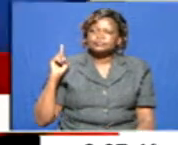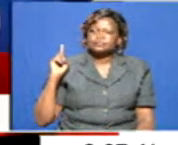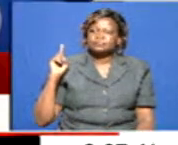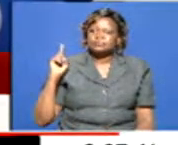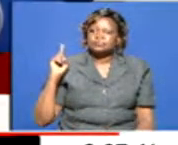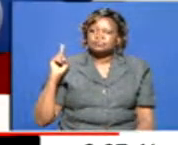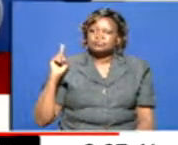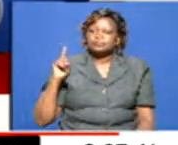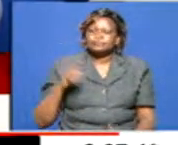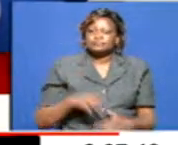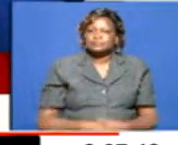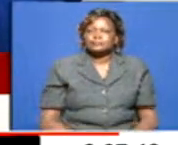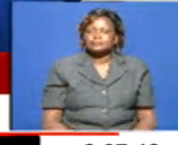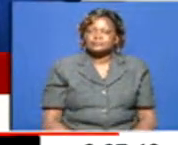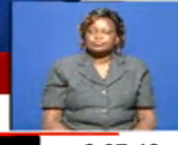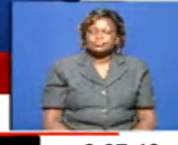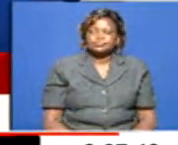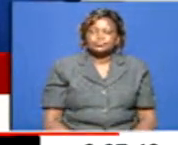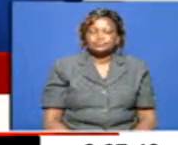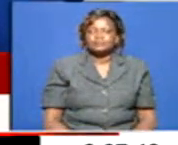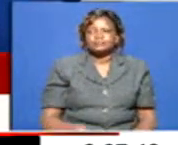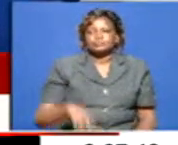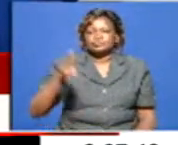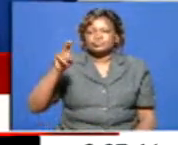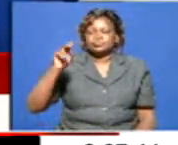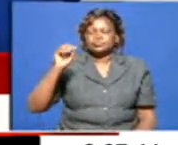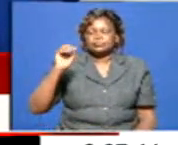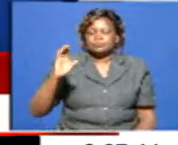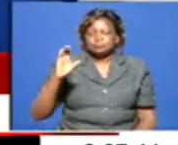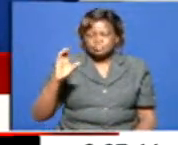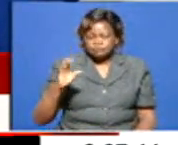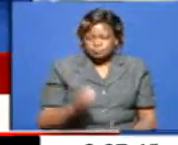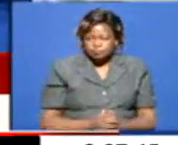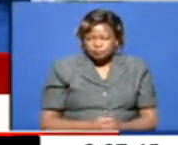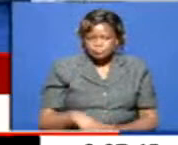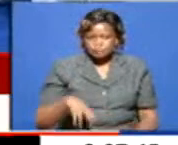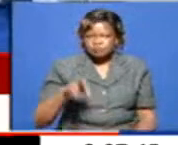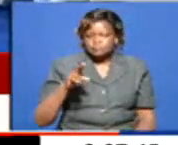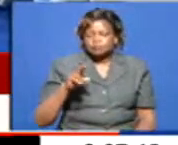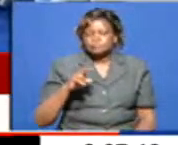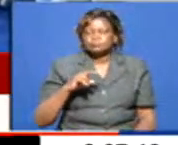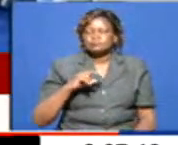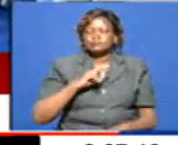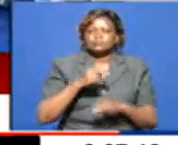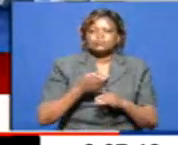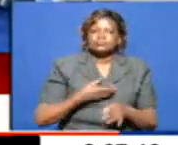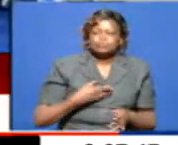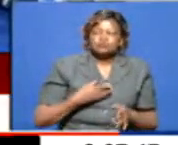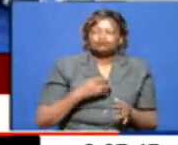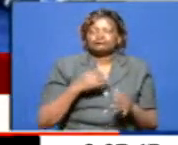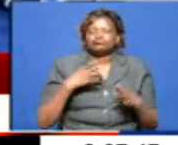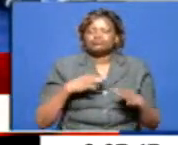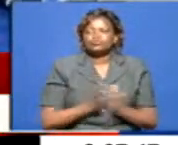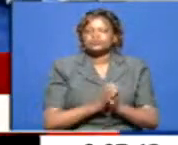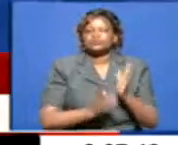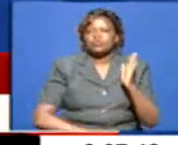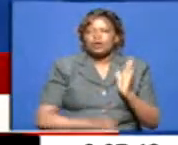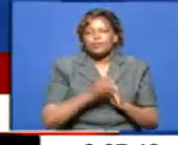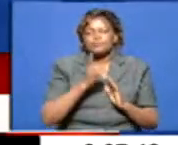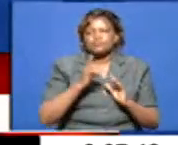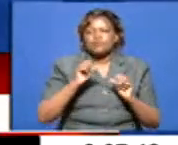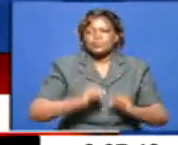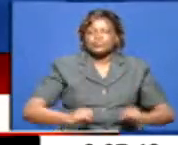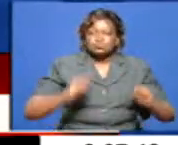1,041. National Council for Population and Development Director General Mohamed Abdi Kadir noted